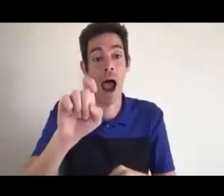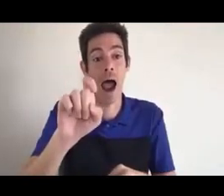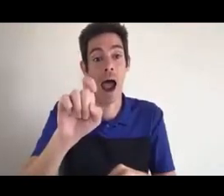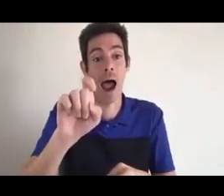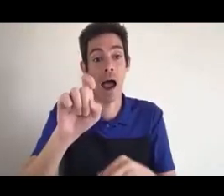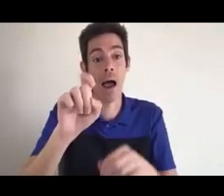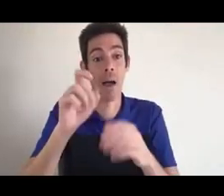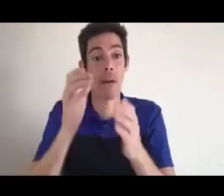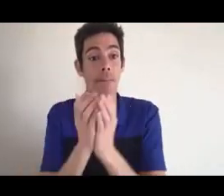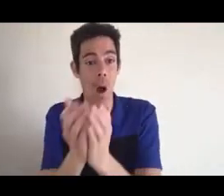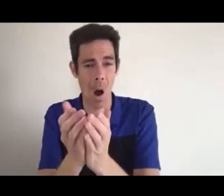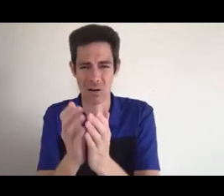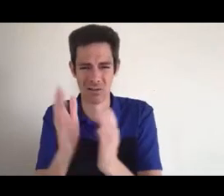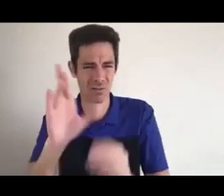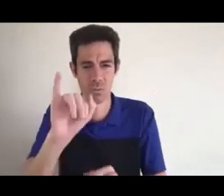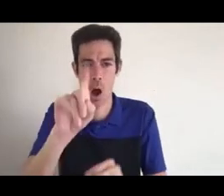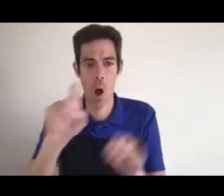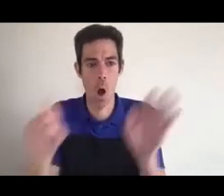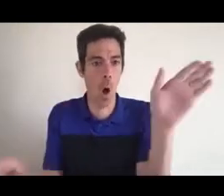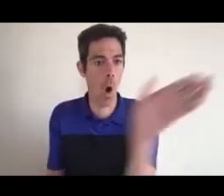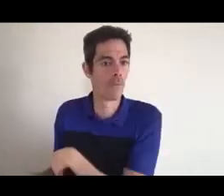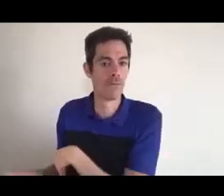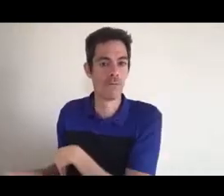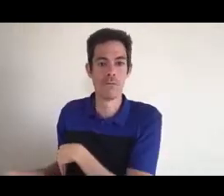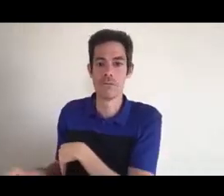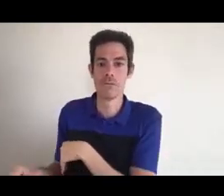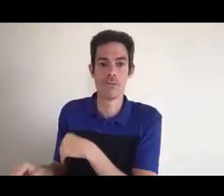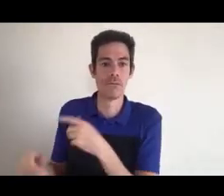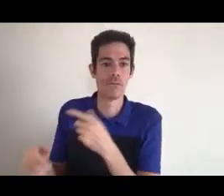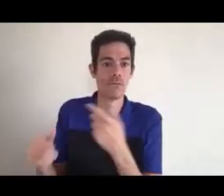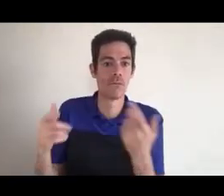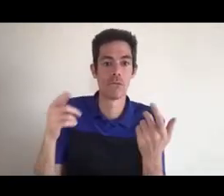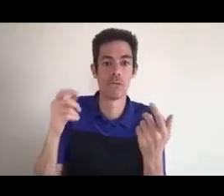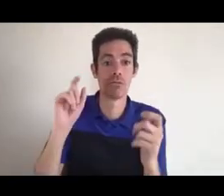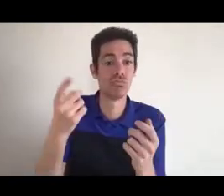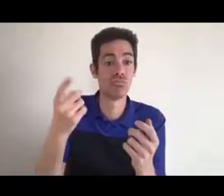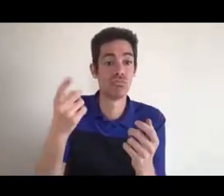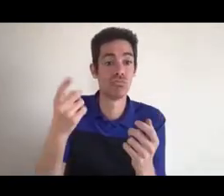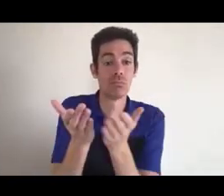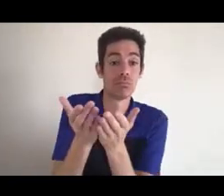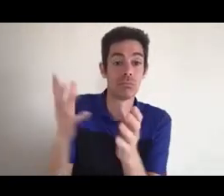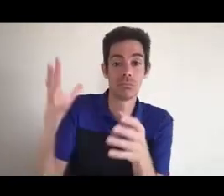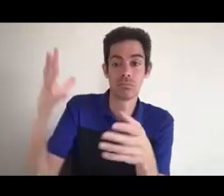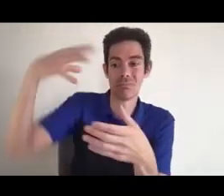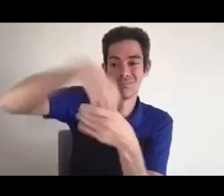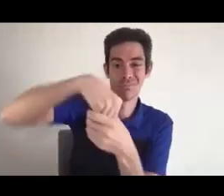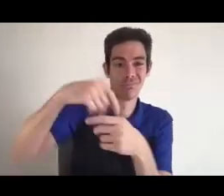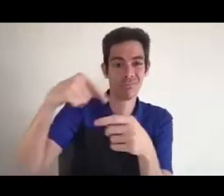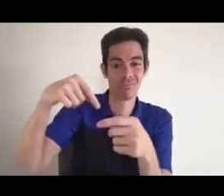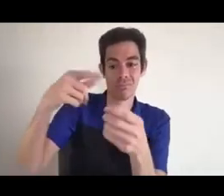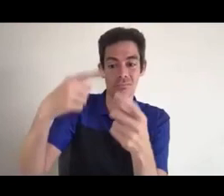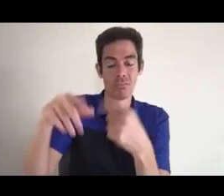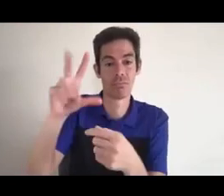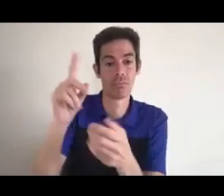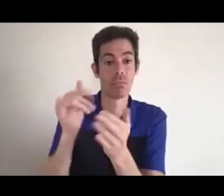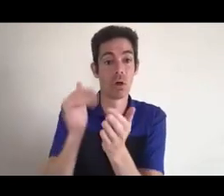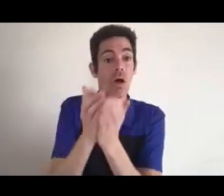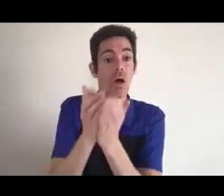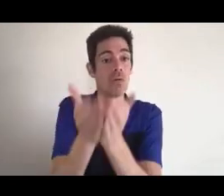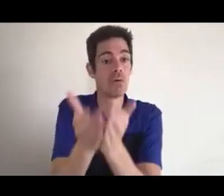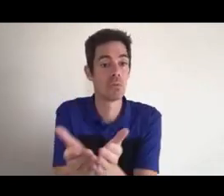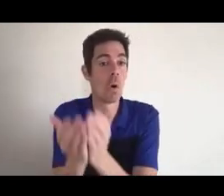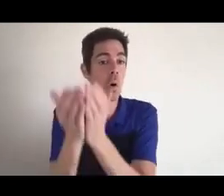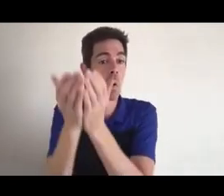or boat. And so I usually show that when you ride a boat, you don't actually sign ride. It's all ingrained